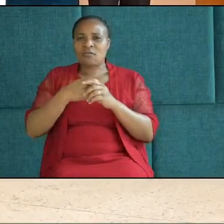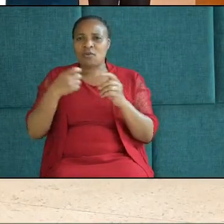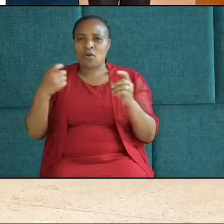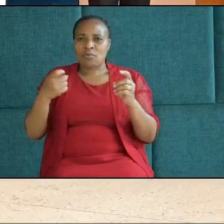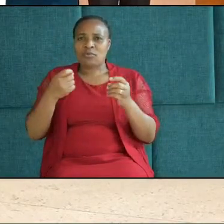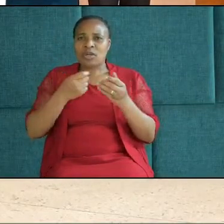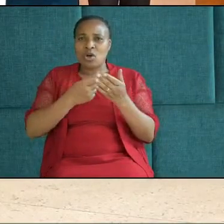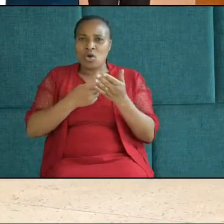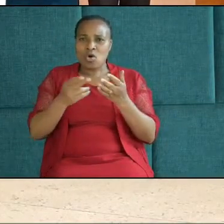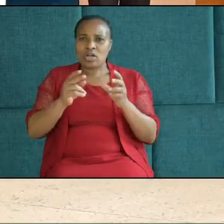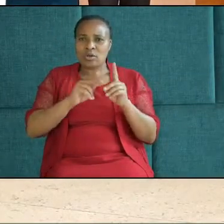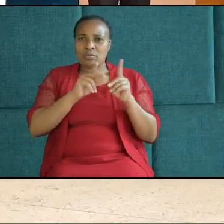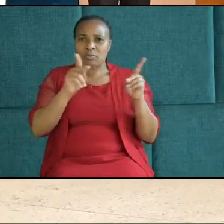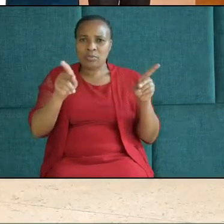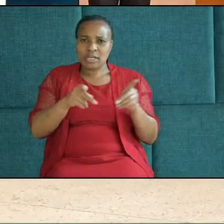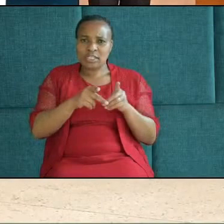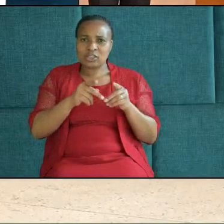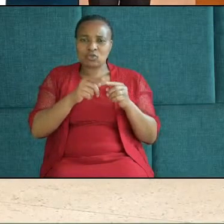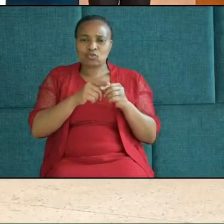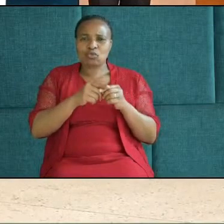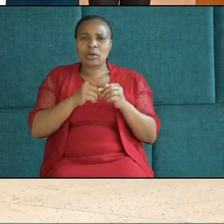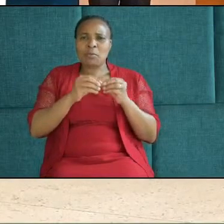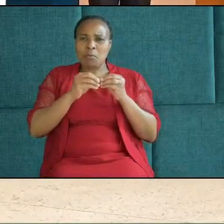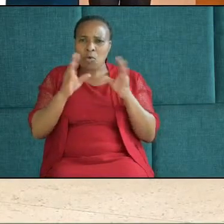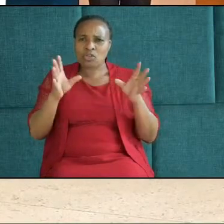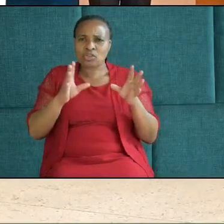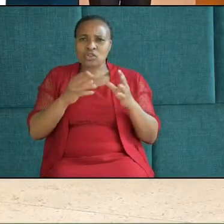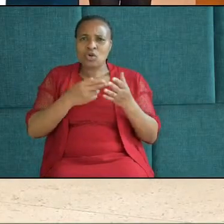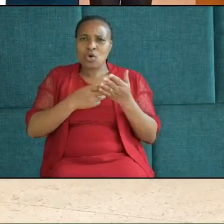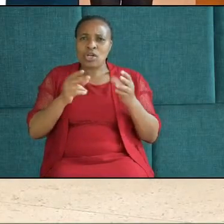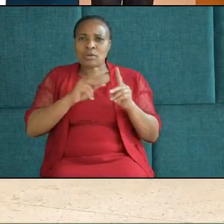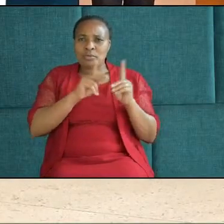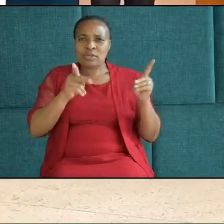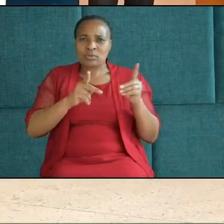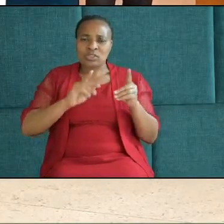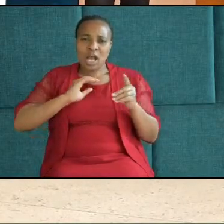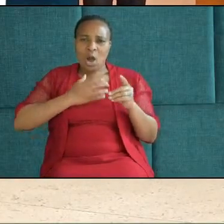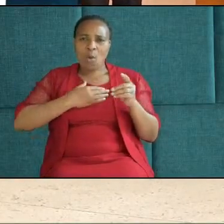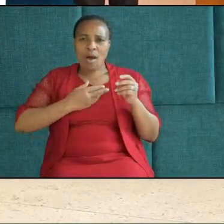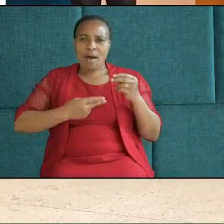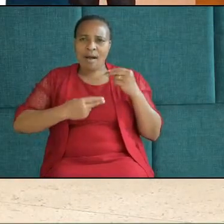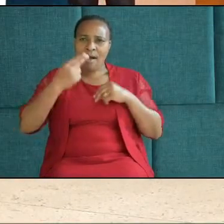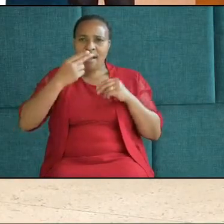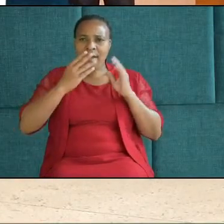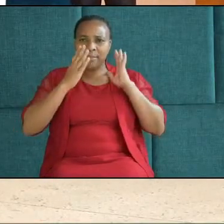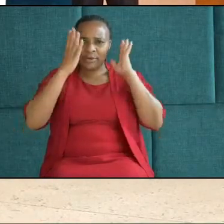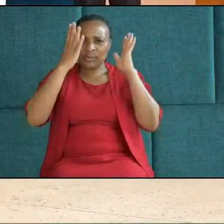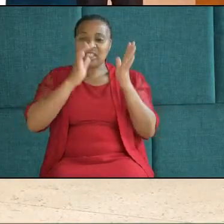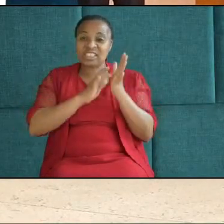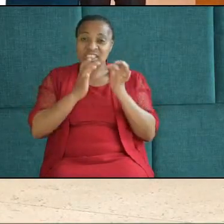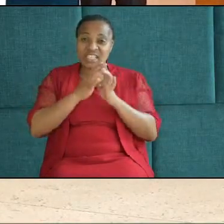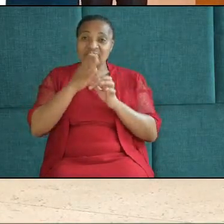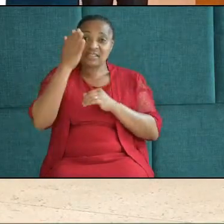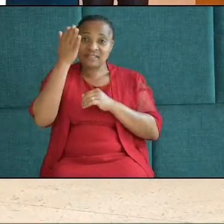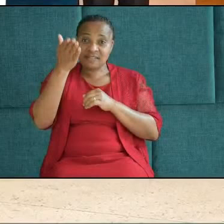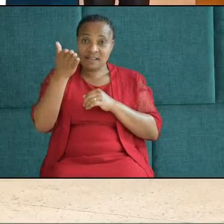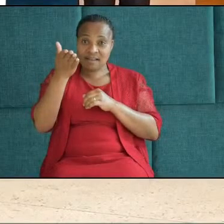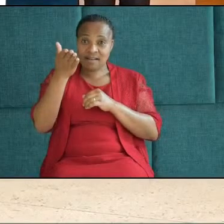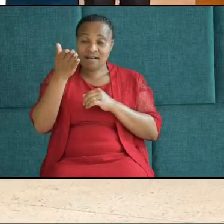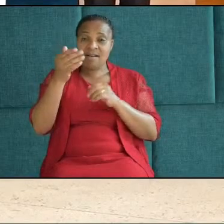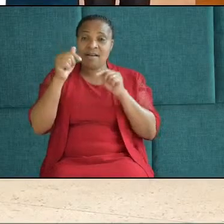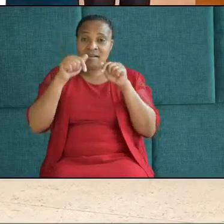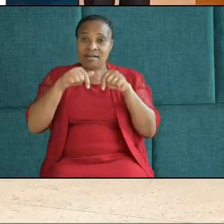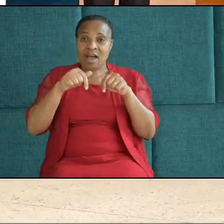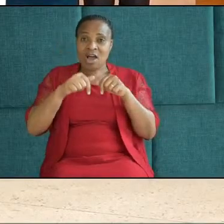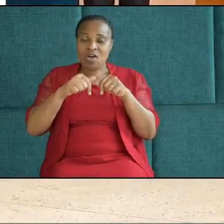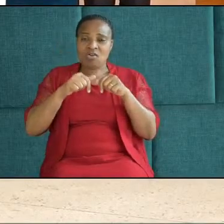holy place to the most holy place, he is our high priest. And Jesus is in the most holy place. Here, he